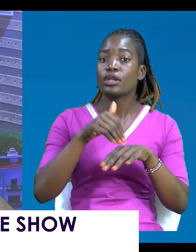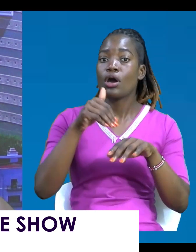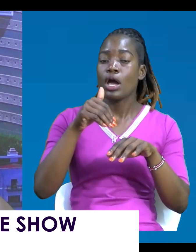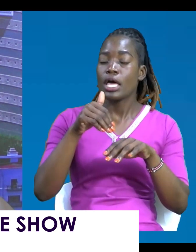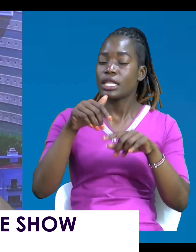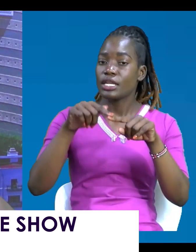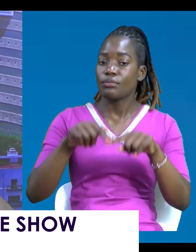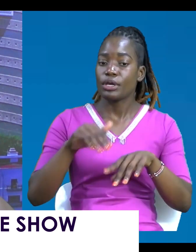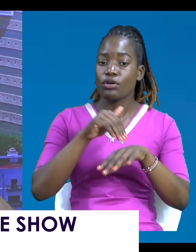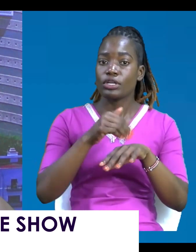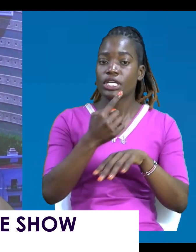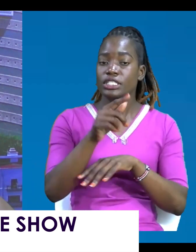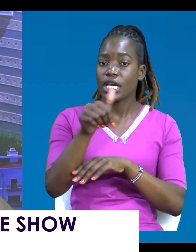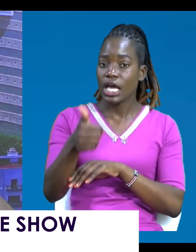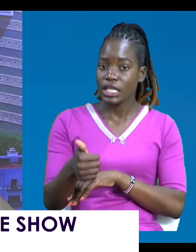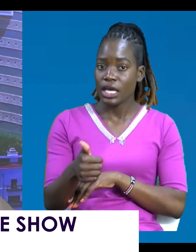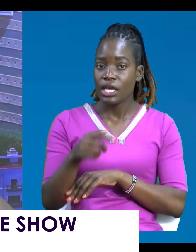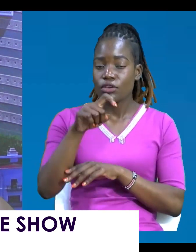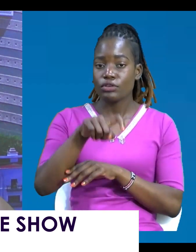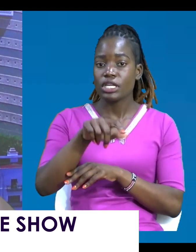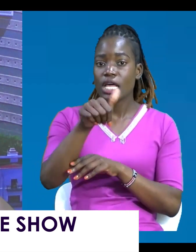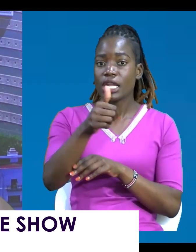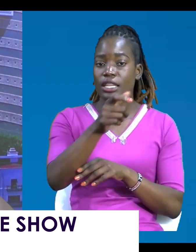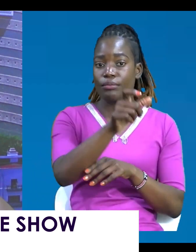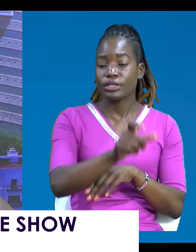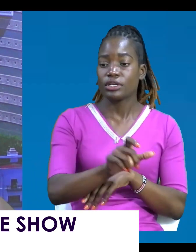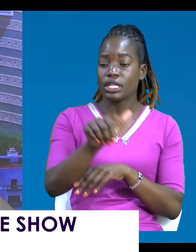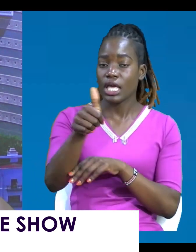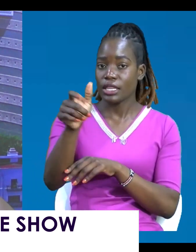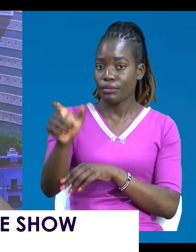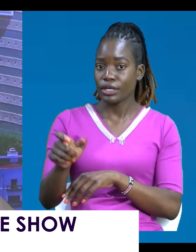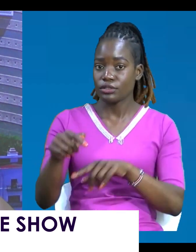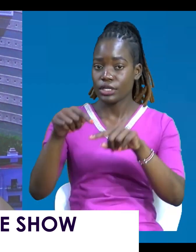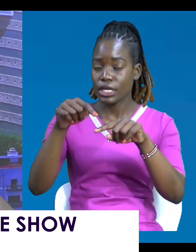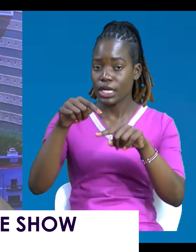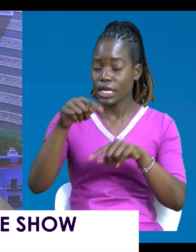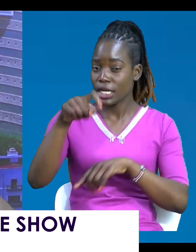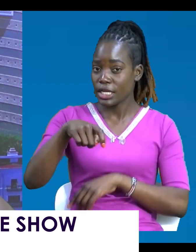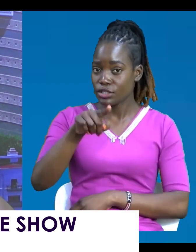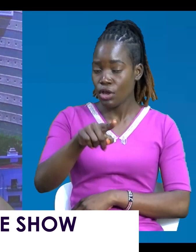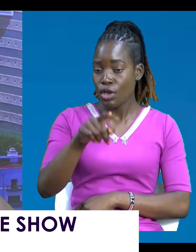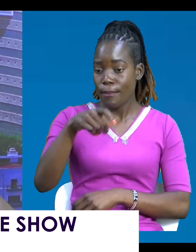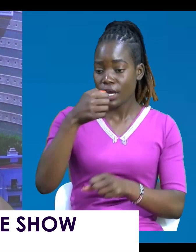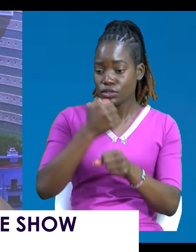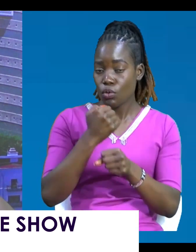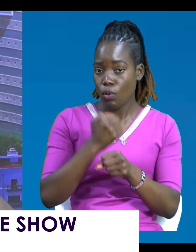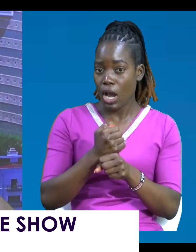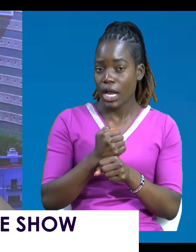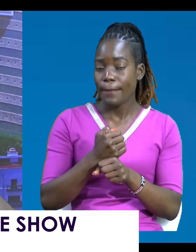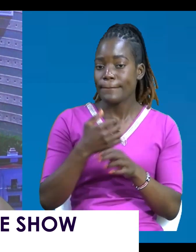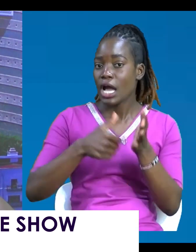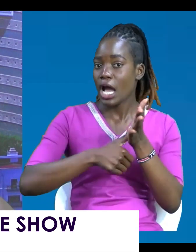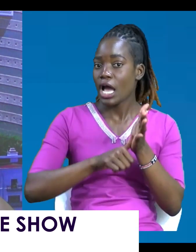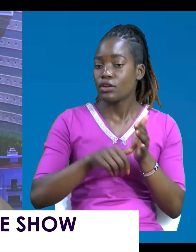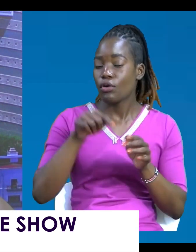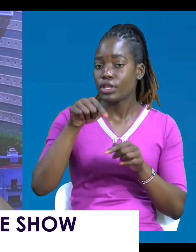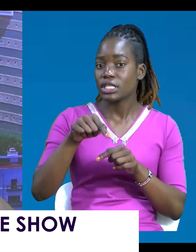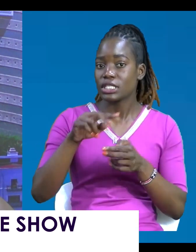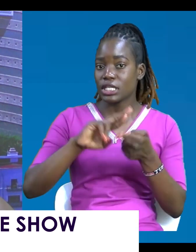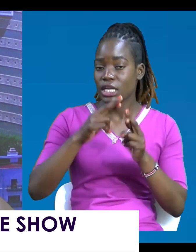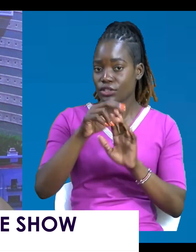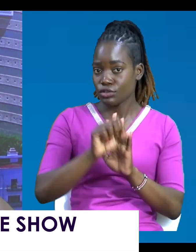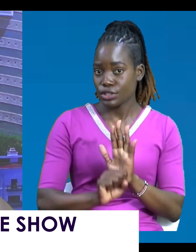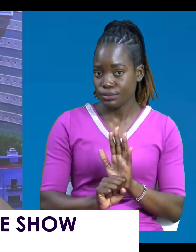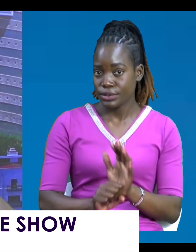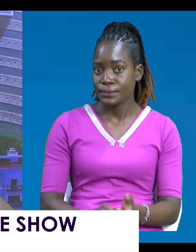You need the other person and the other person needs you. You need to work hard on these relationships.